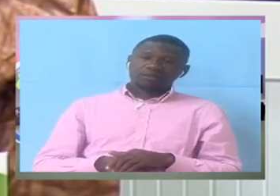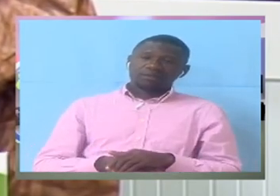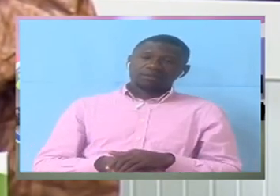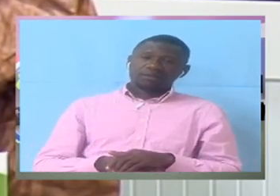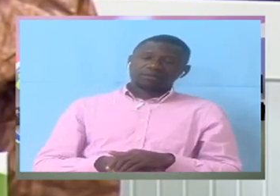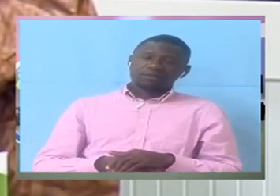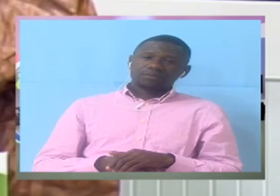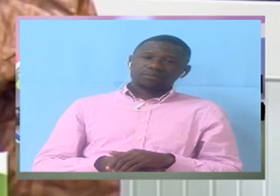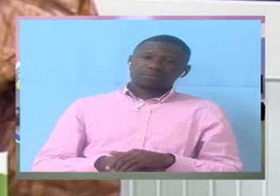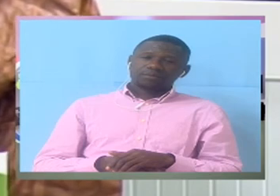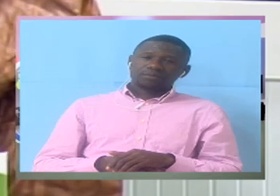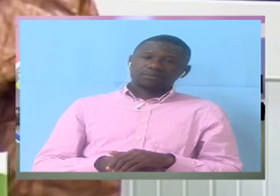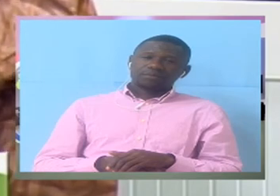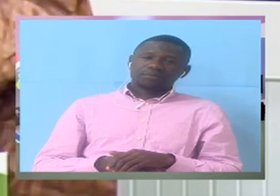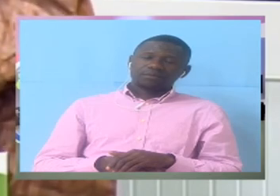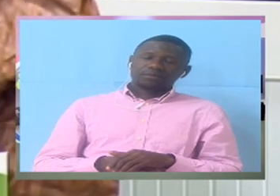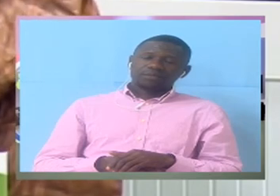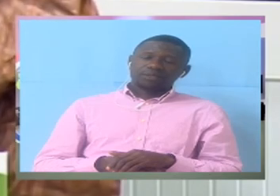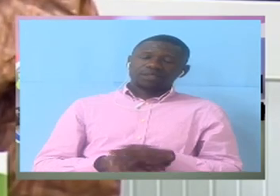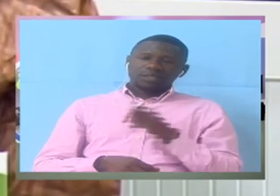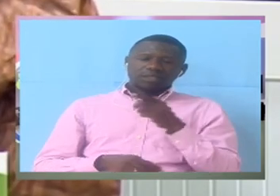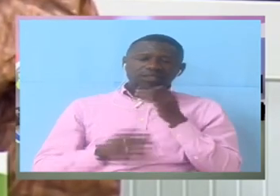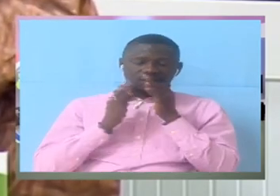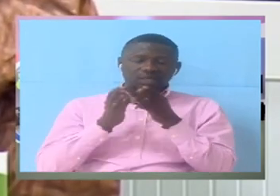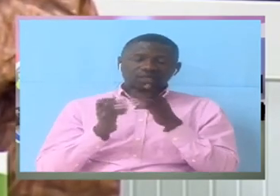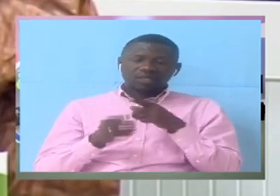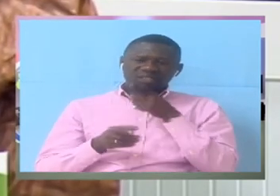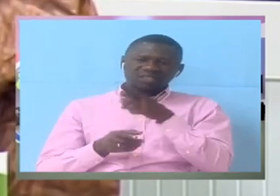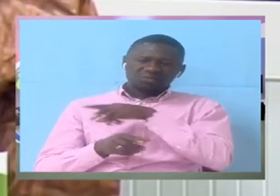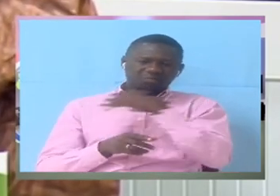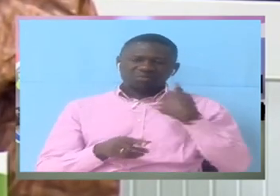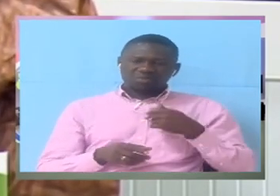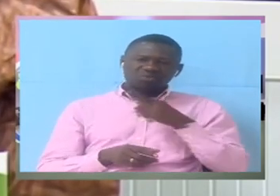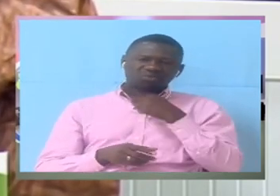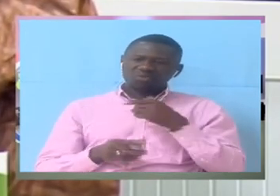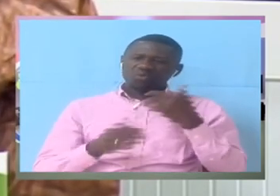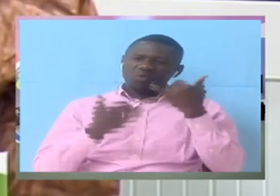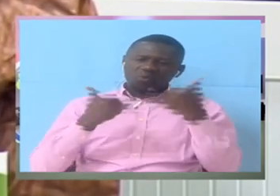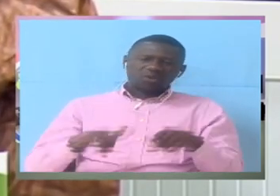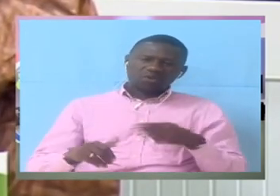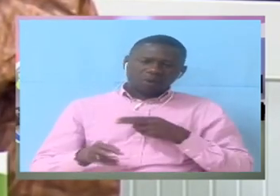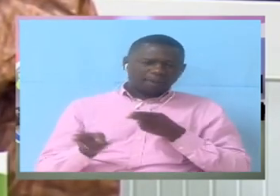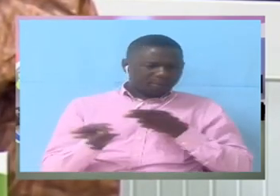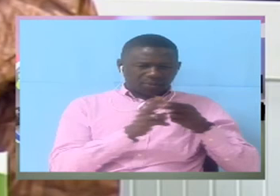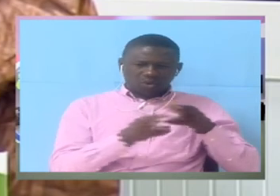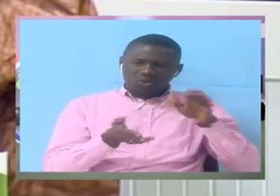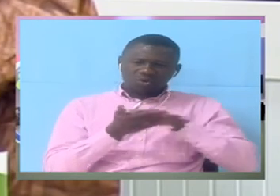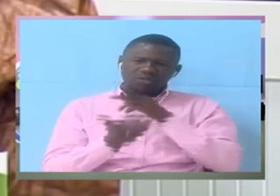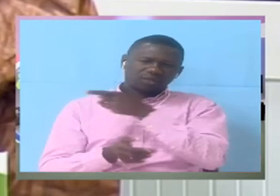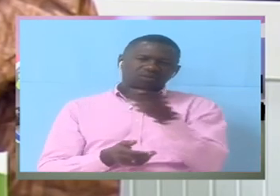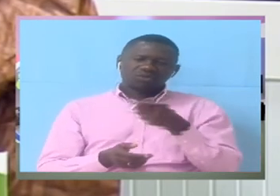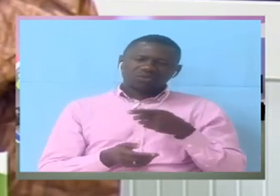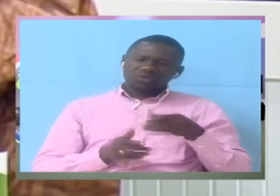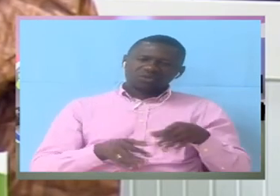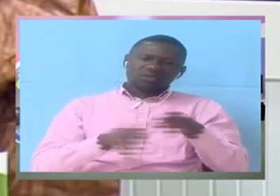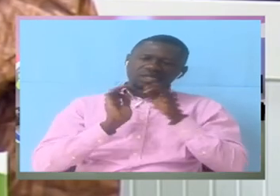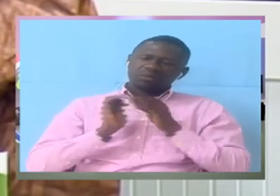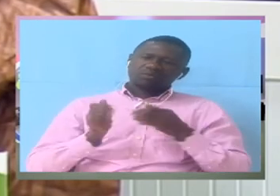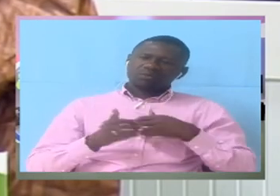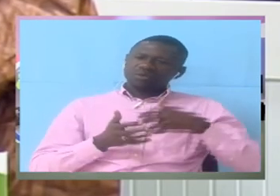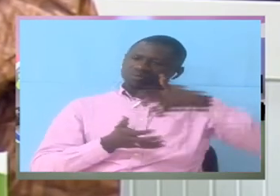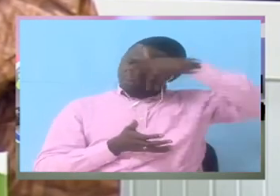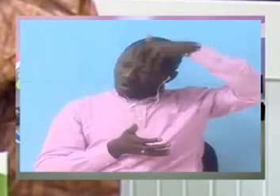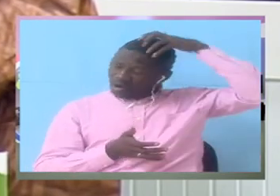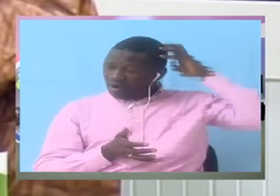ngi ngon ñante sambala buru wala jeto la yedom. He said, these people, we should not waste bullets on them. We should just take them to the